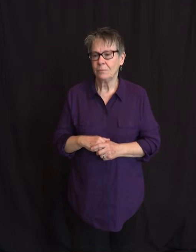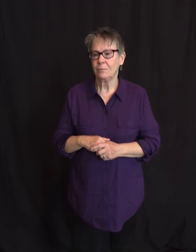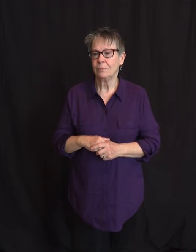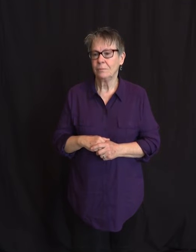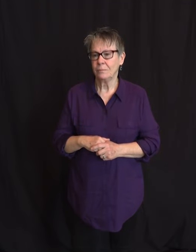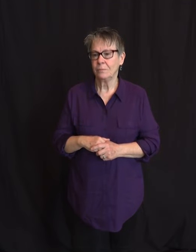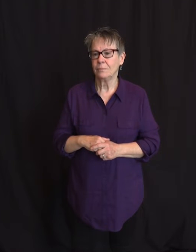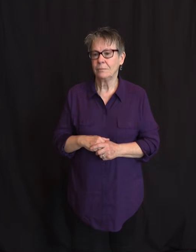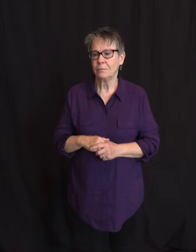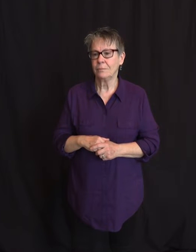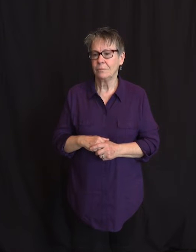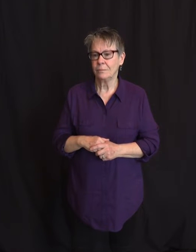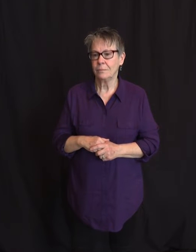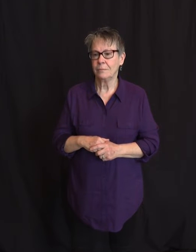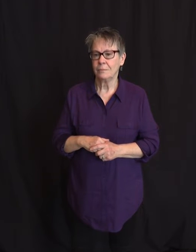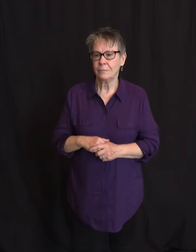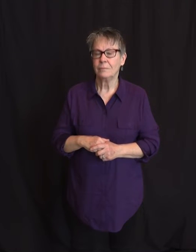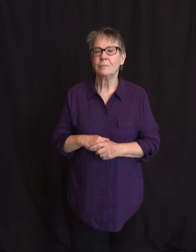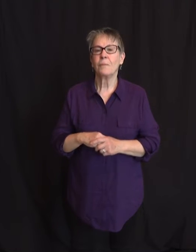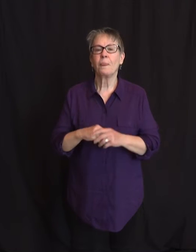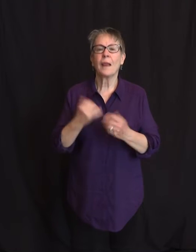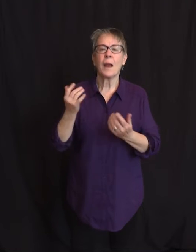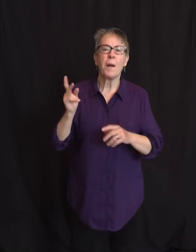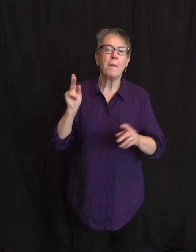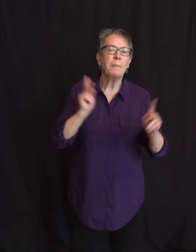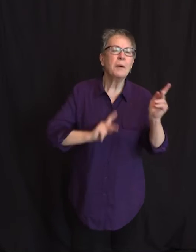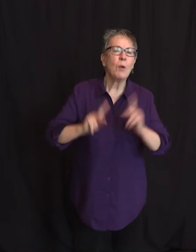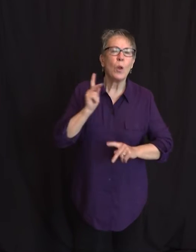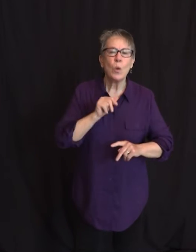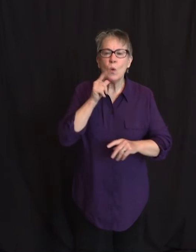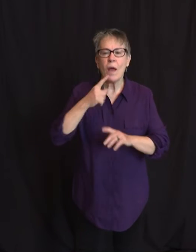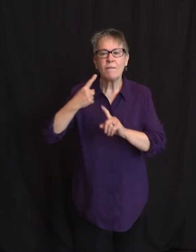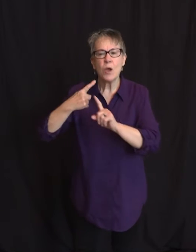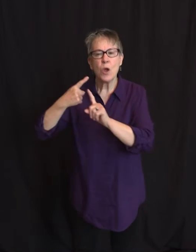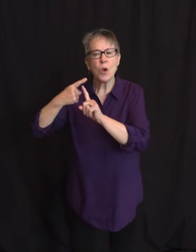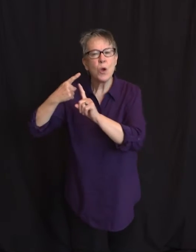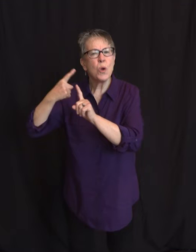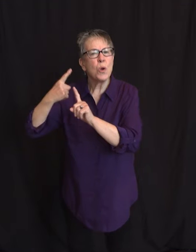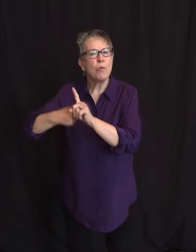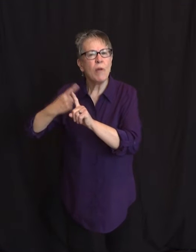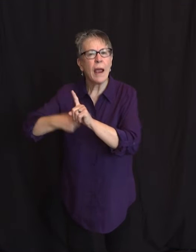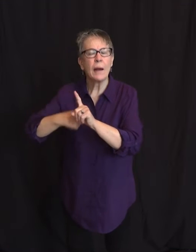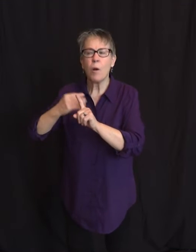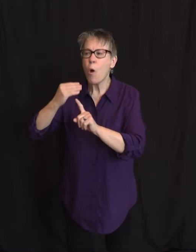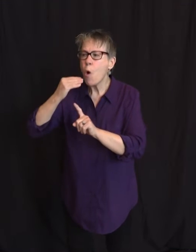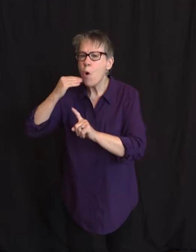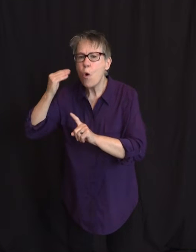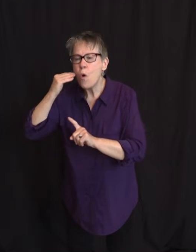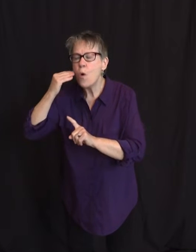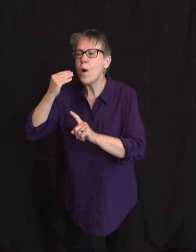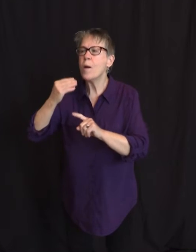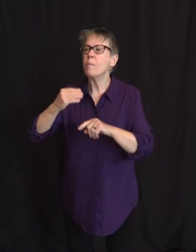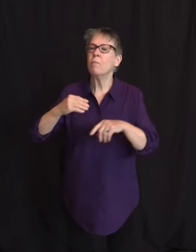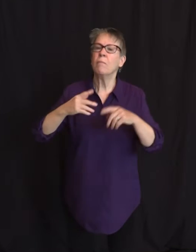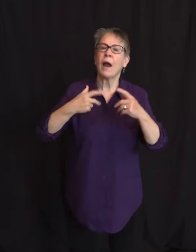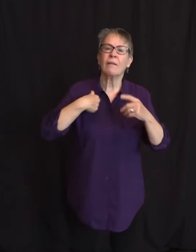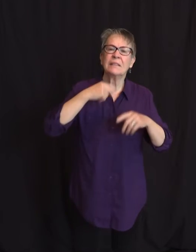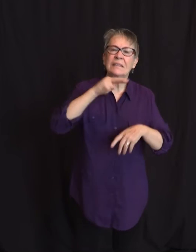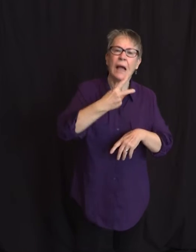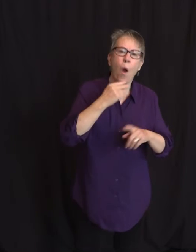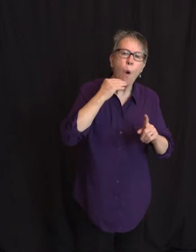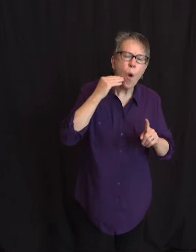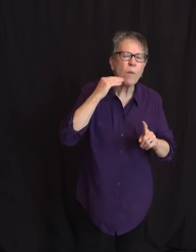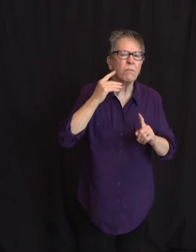Jerseyans or from the region. There are some folks who come from outside the region for sure, and in a normal time I'd want more of them. But